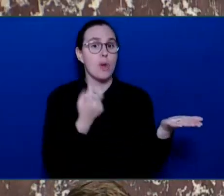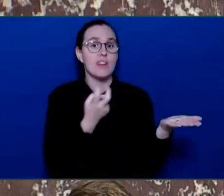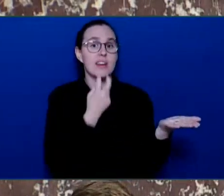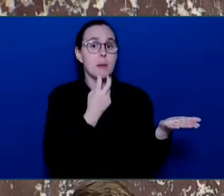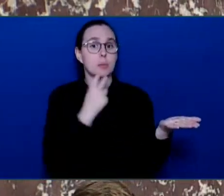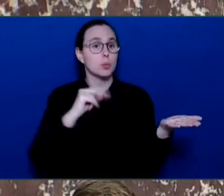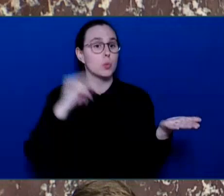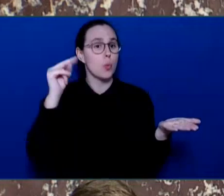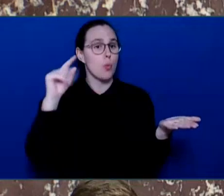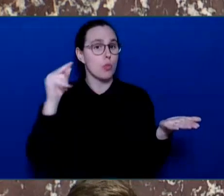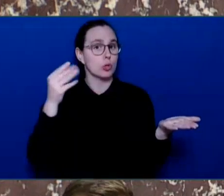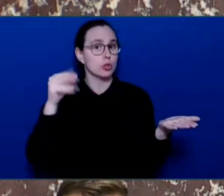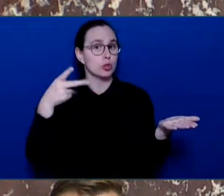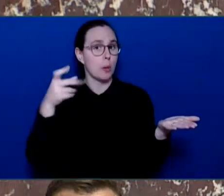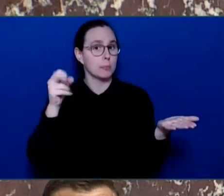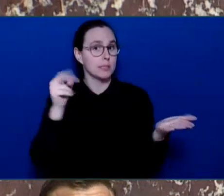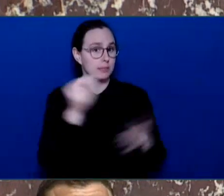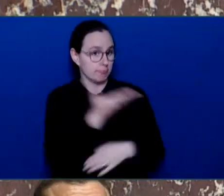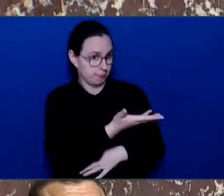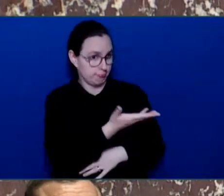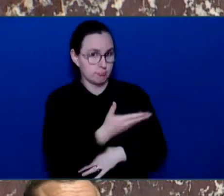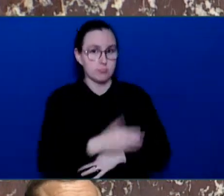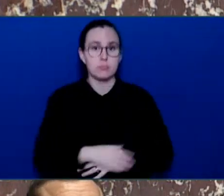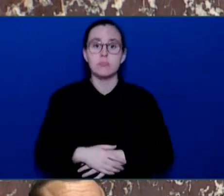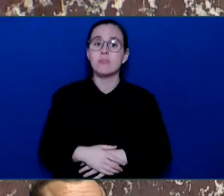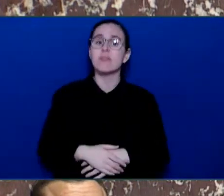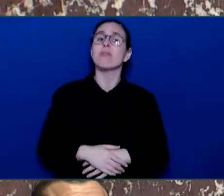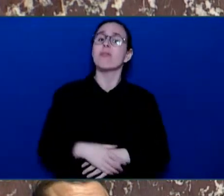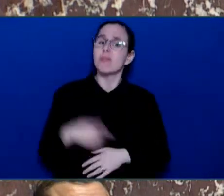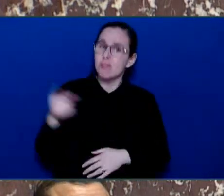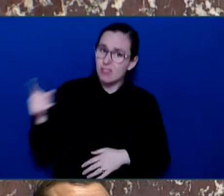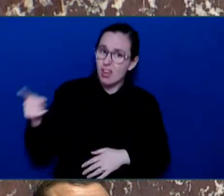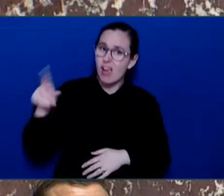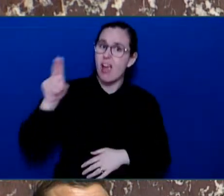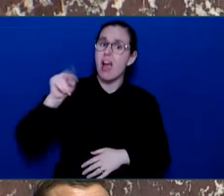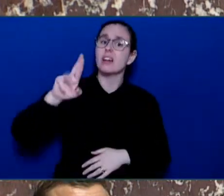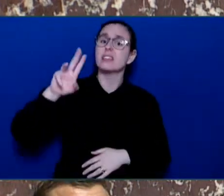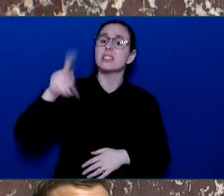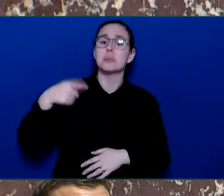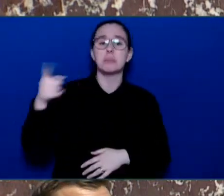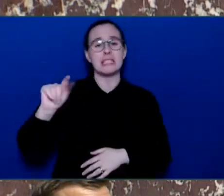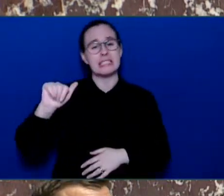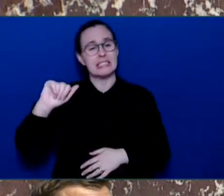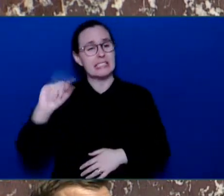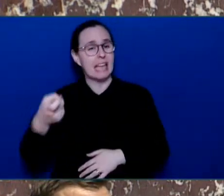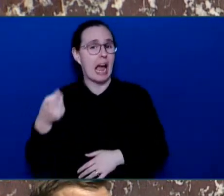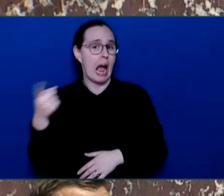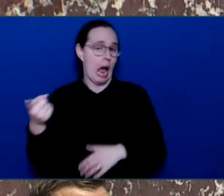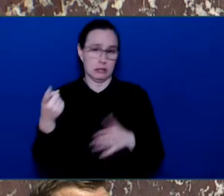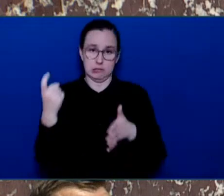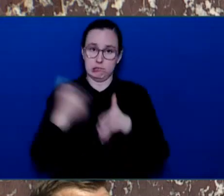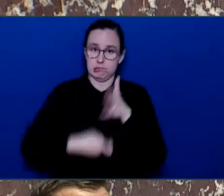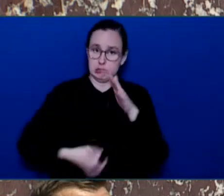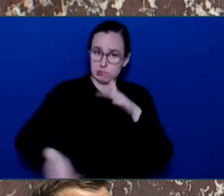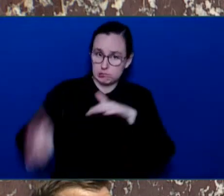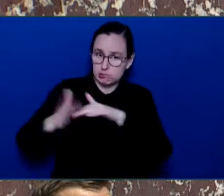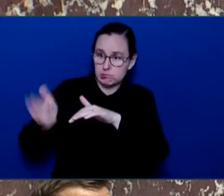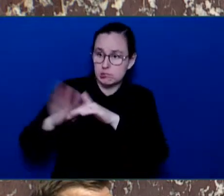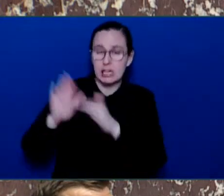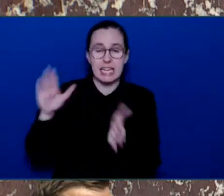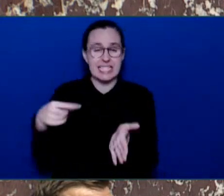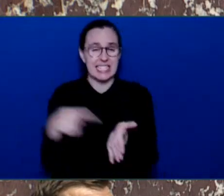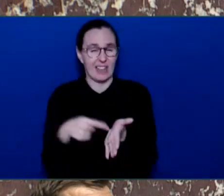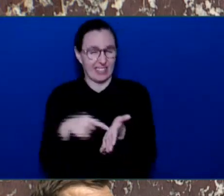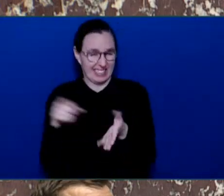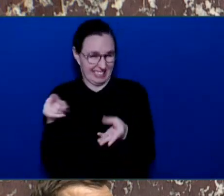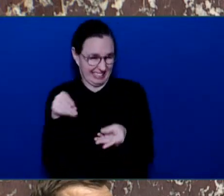out-of-control taxes and record-breaking inflationary deficits are driving the cost of living to unbearable heights and trapping families in their